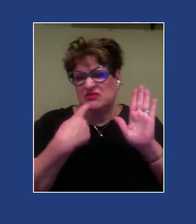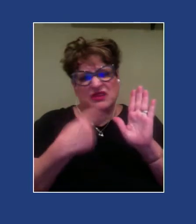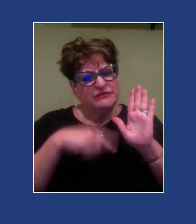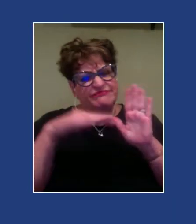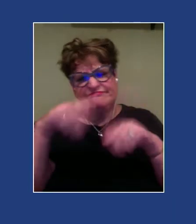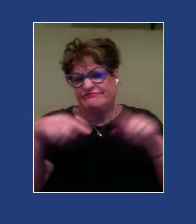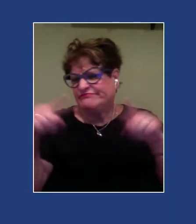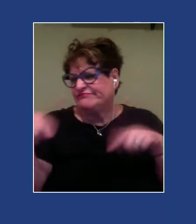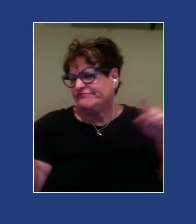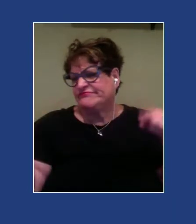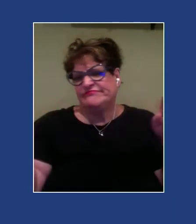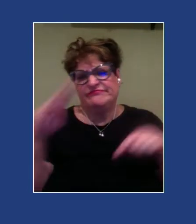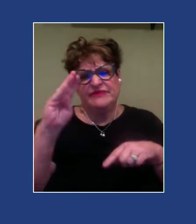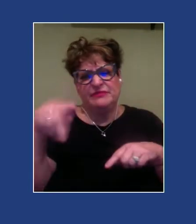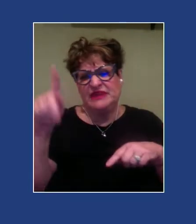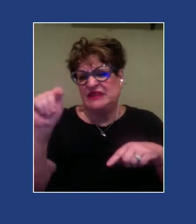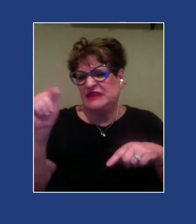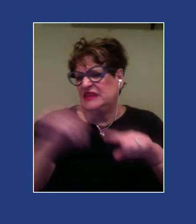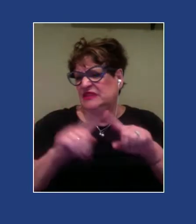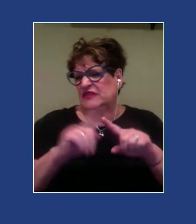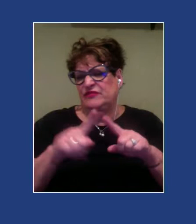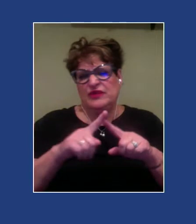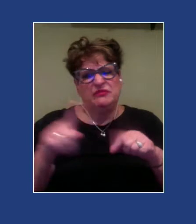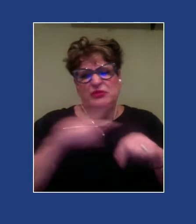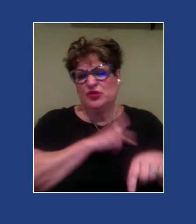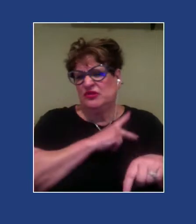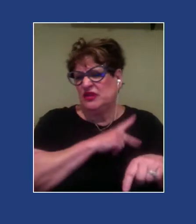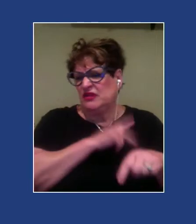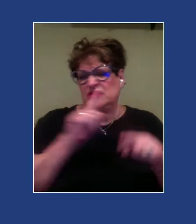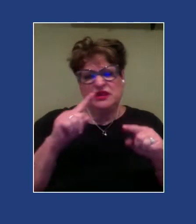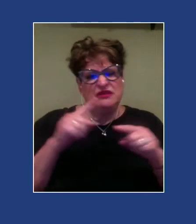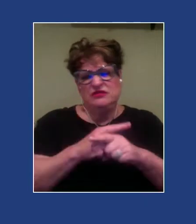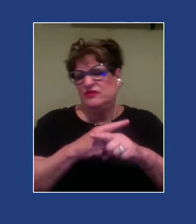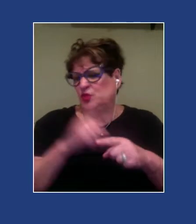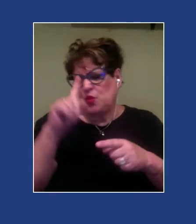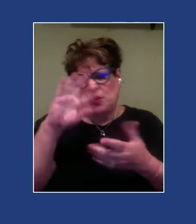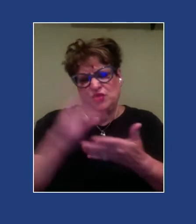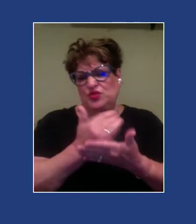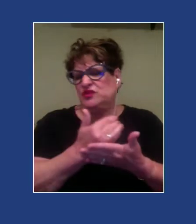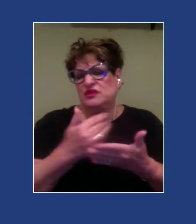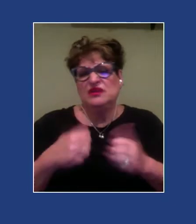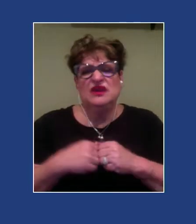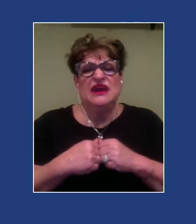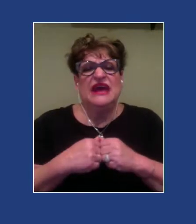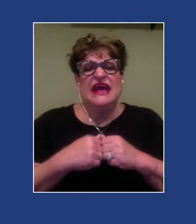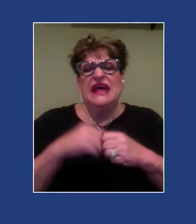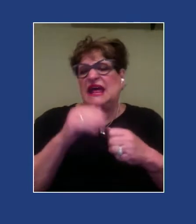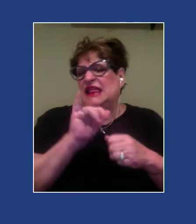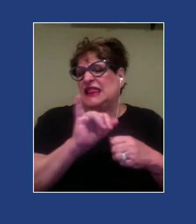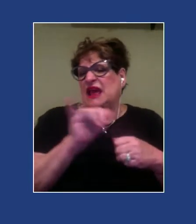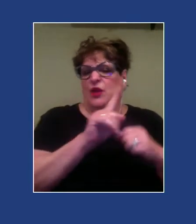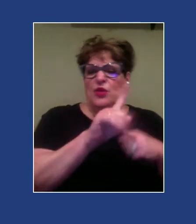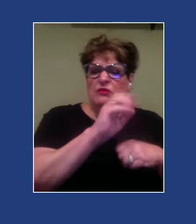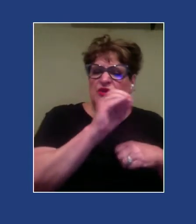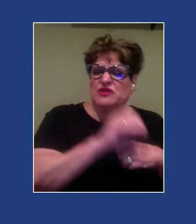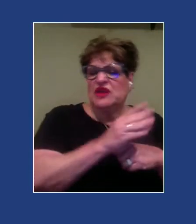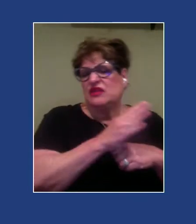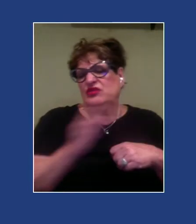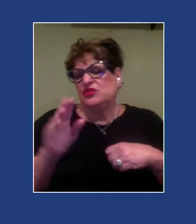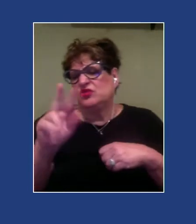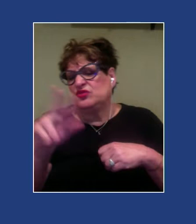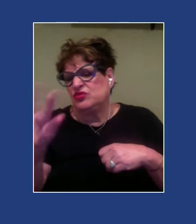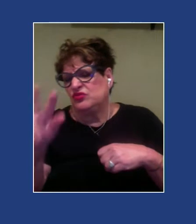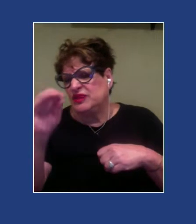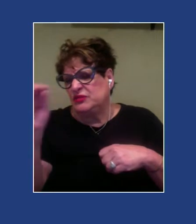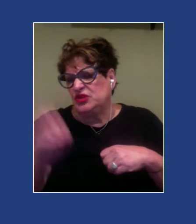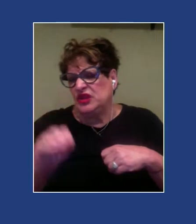of BPD and other personality disorders among trans and gender diverse folks. It ranges from 1% to 33%, with all but one of